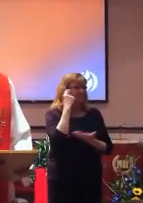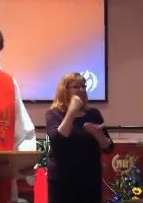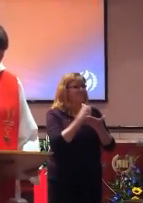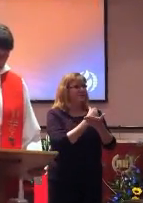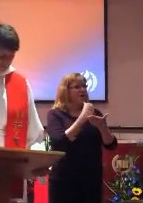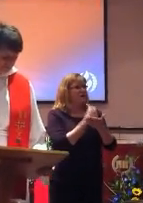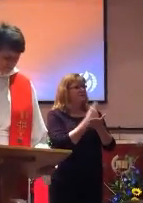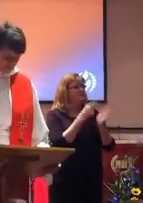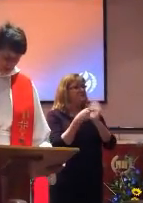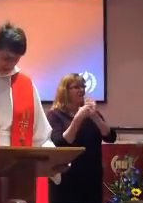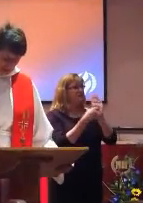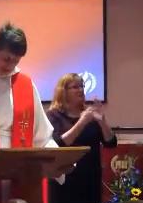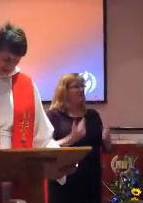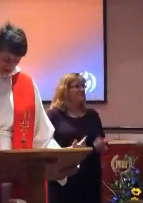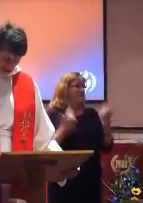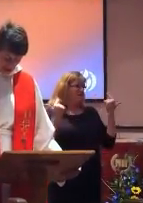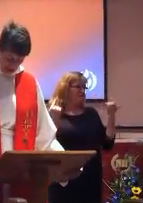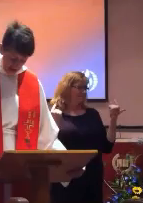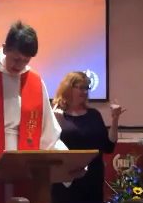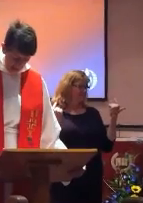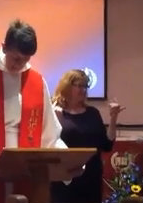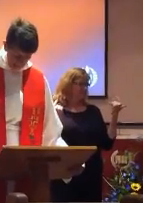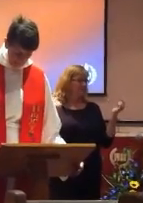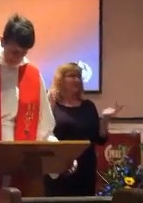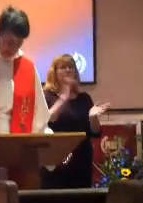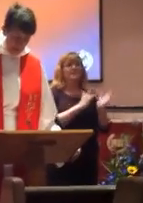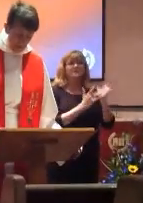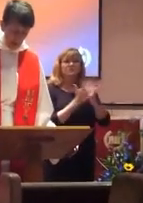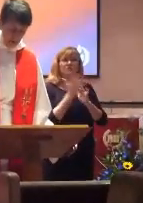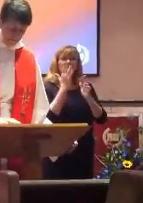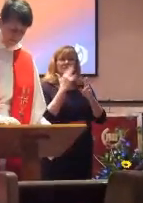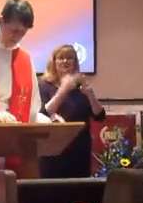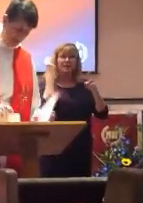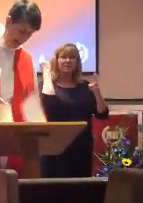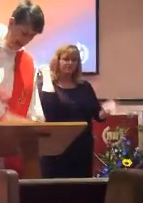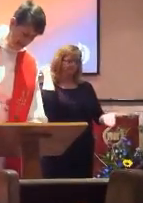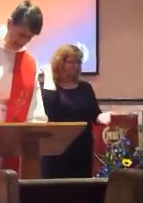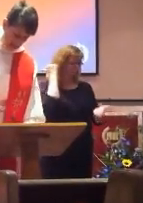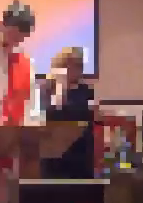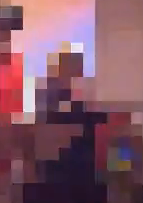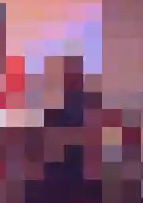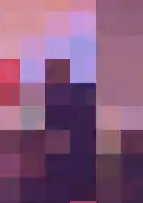the gospel of life. In Jesus' name. Amen.